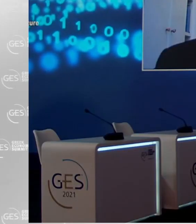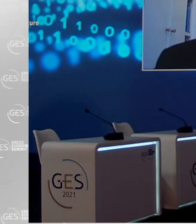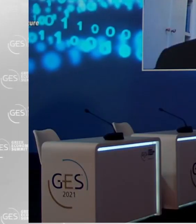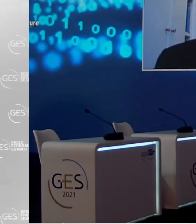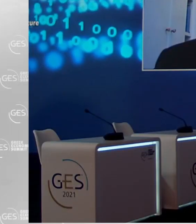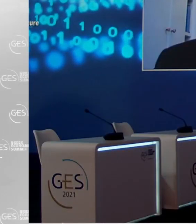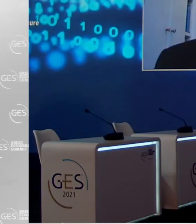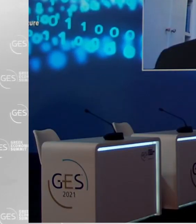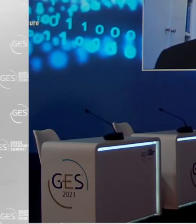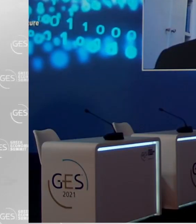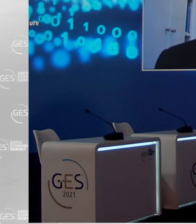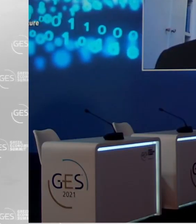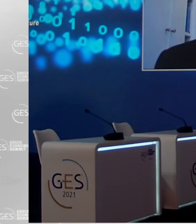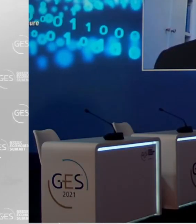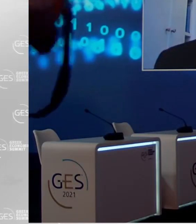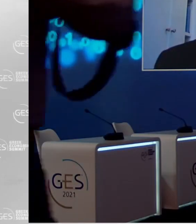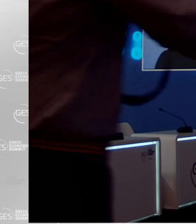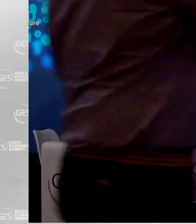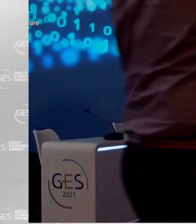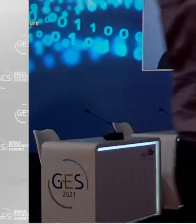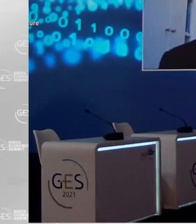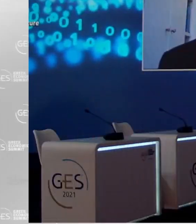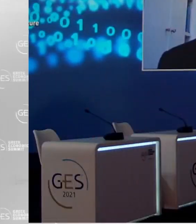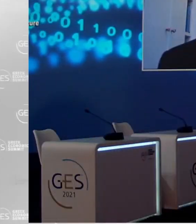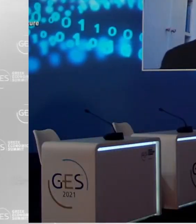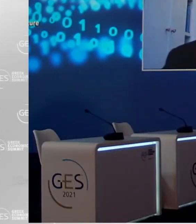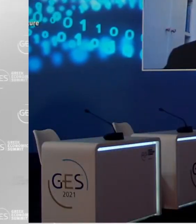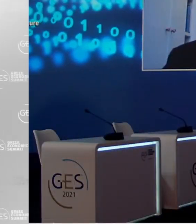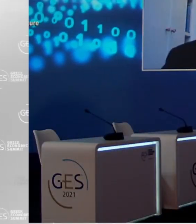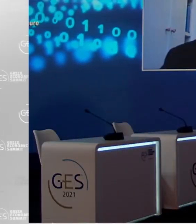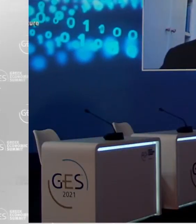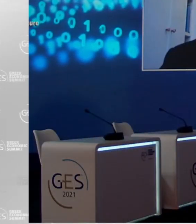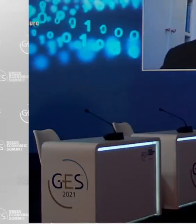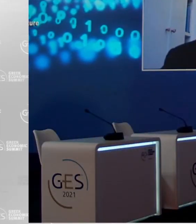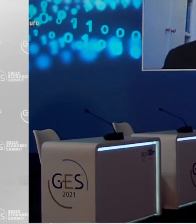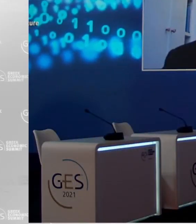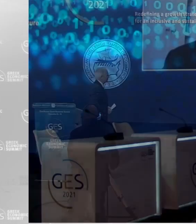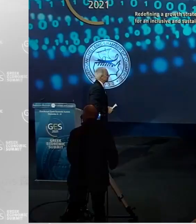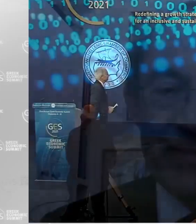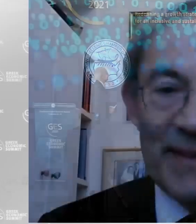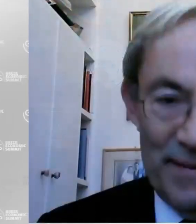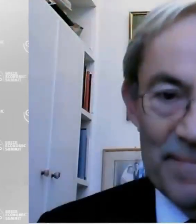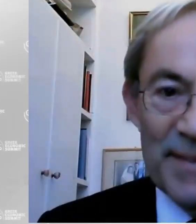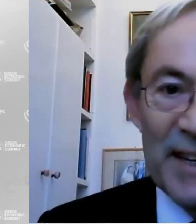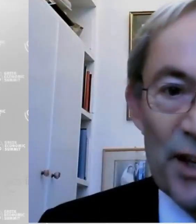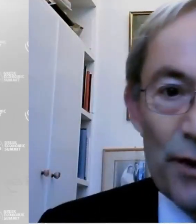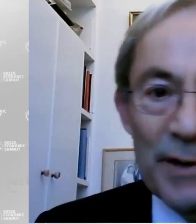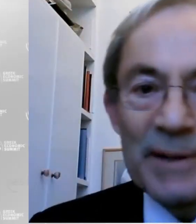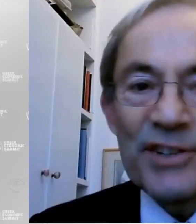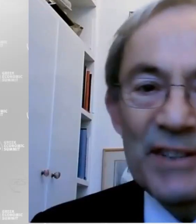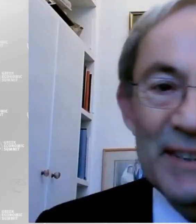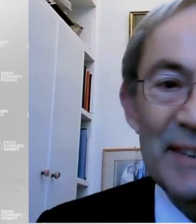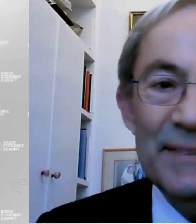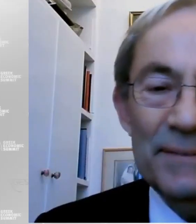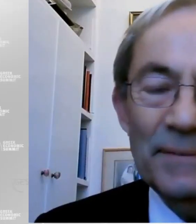floor is yours to address our summit and, of course, to Panos to moderate the discussion afterwards. Thank you. Thank you